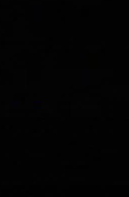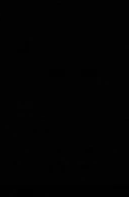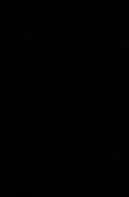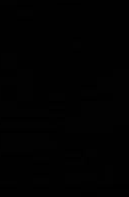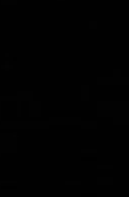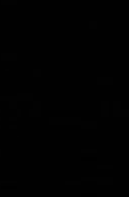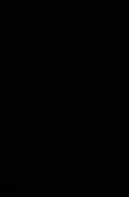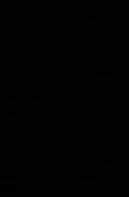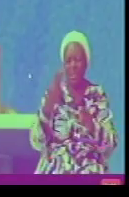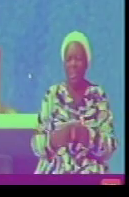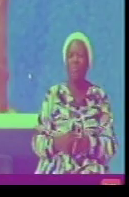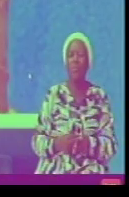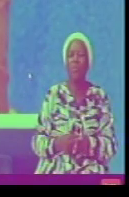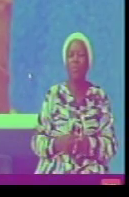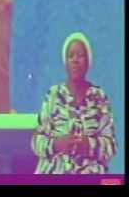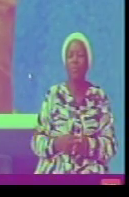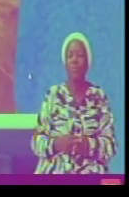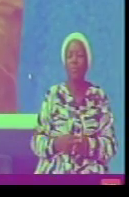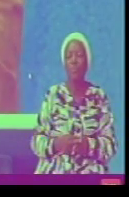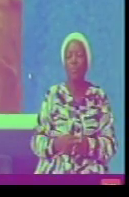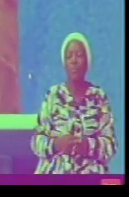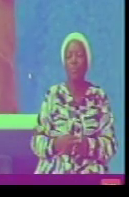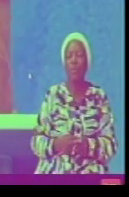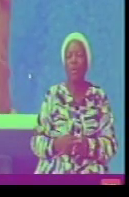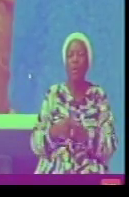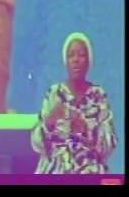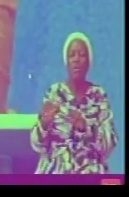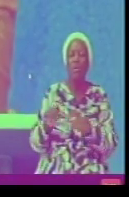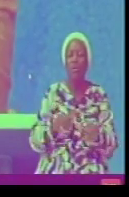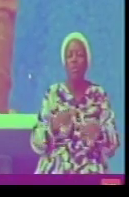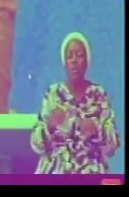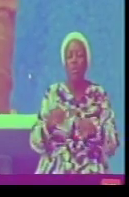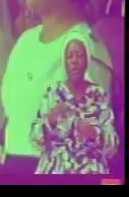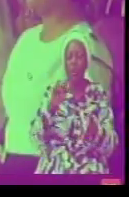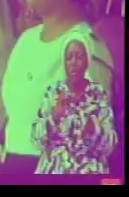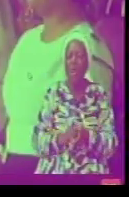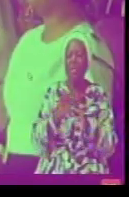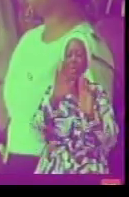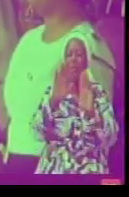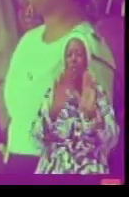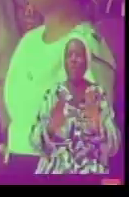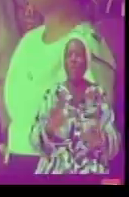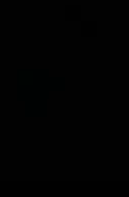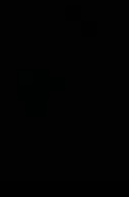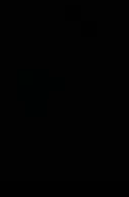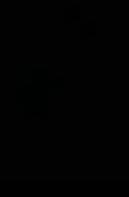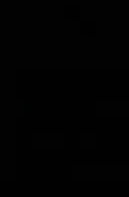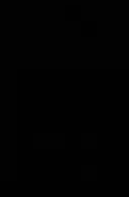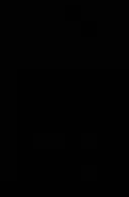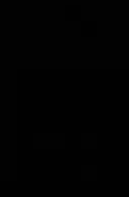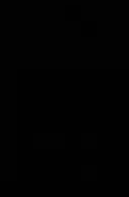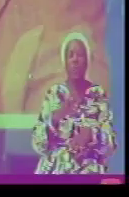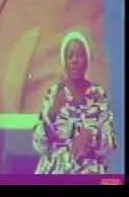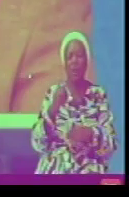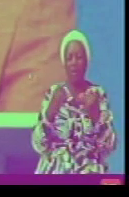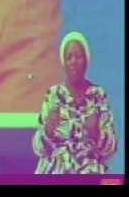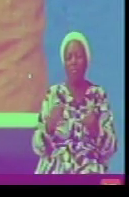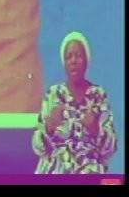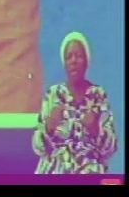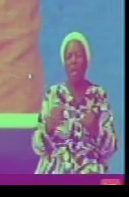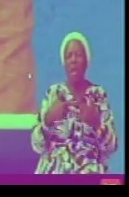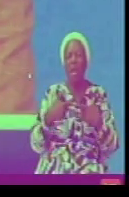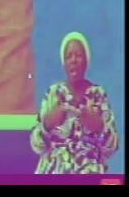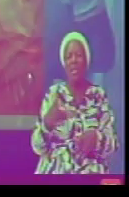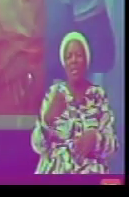guilt-free life, give unto them in Jesus' name. Perform that miracle